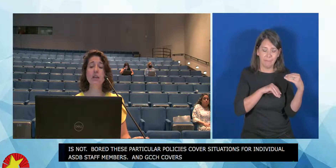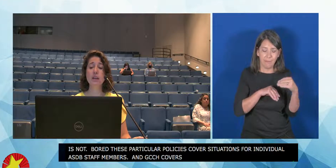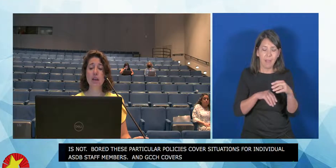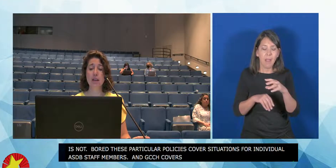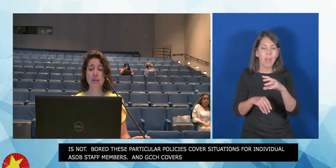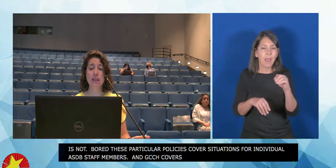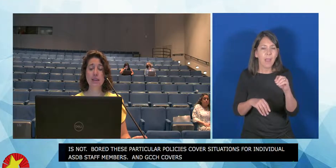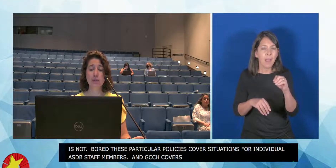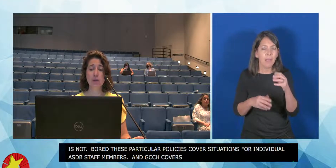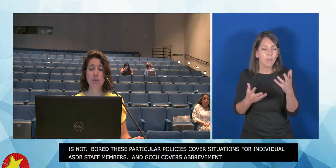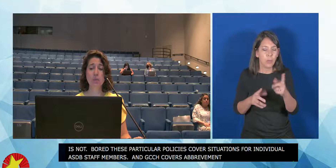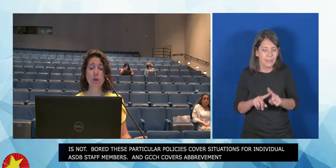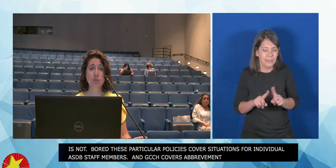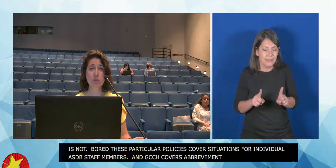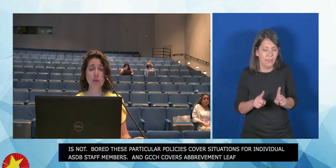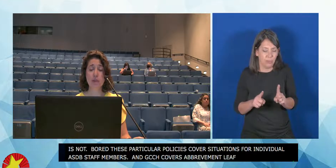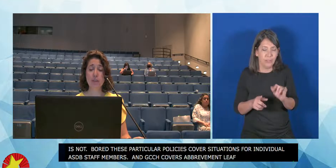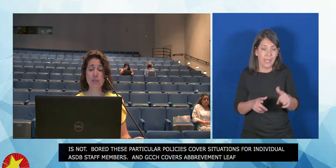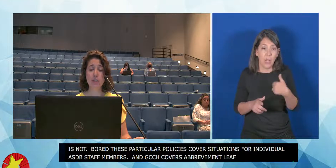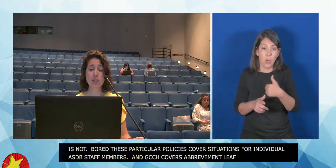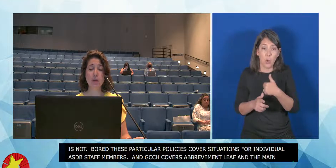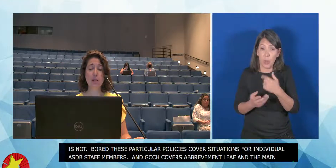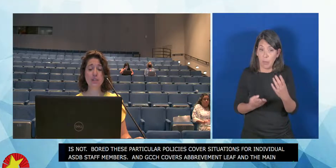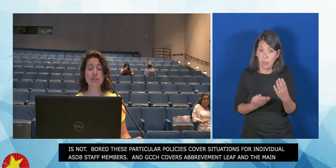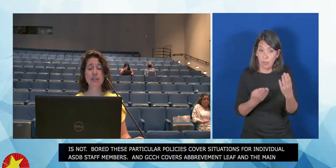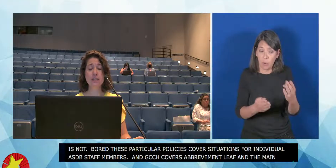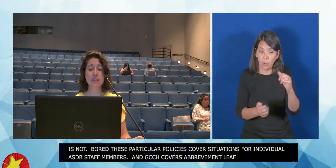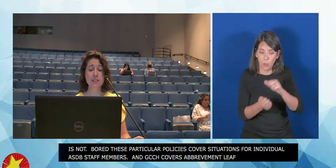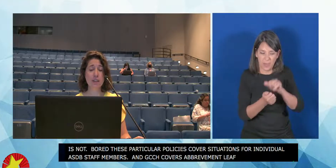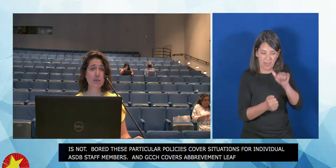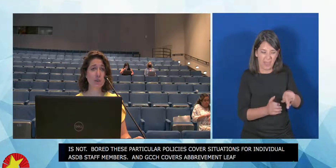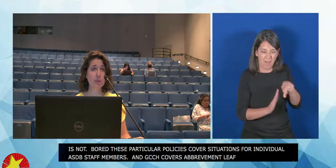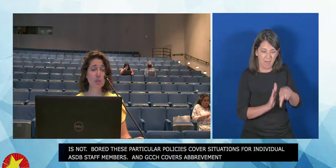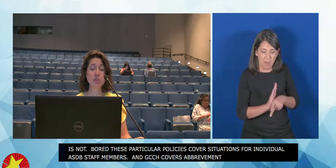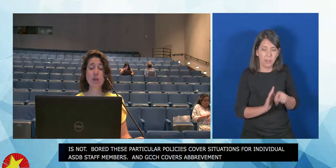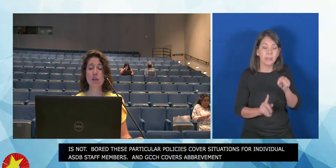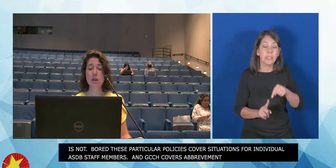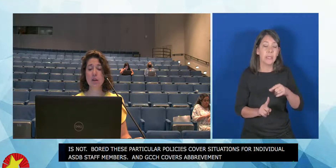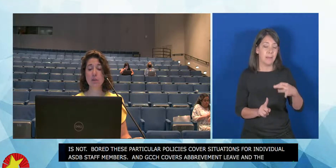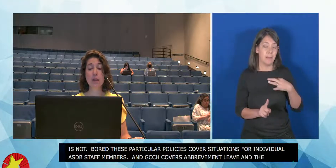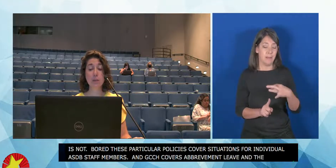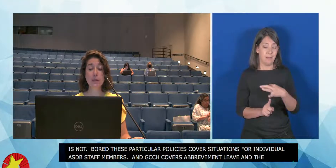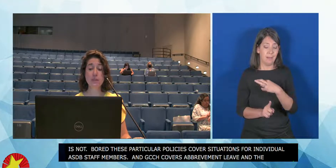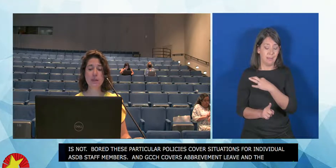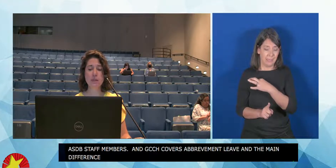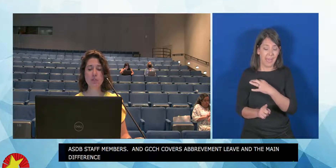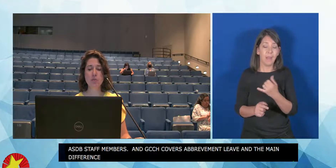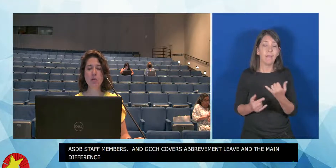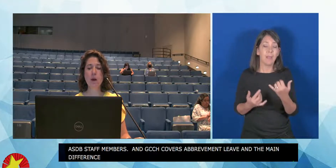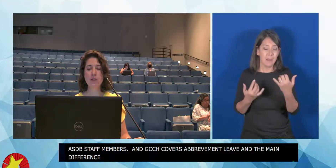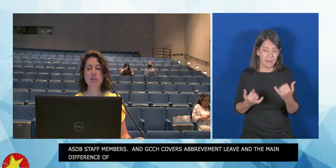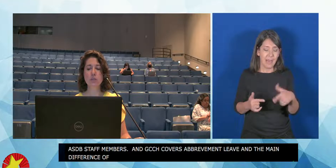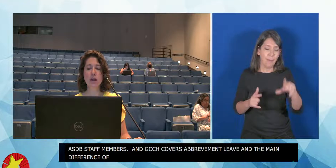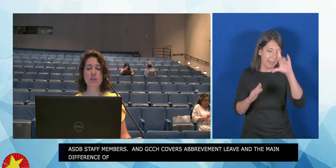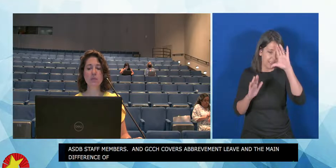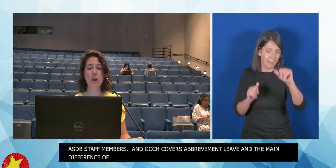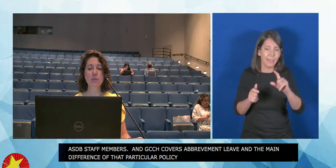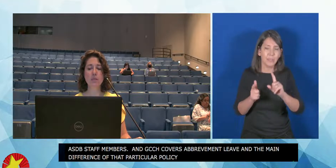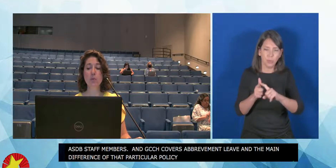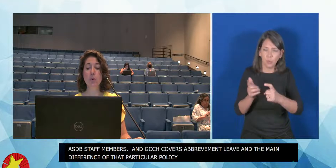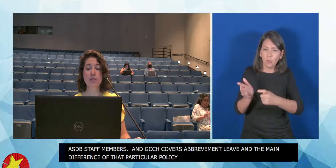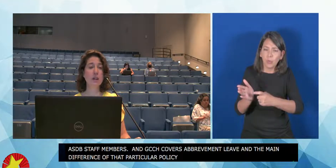difference that is being proposed with that particular policy is that staff members will now be expected to require some kind